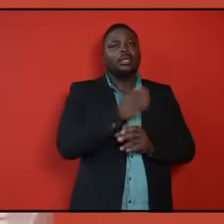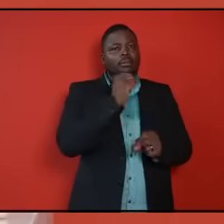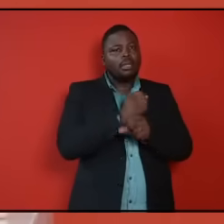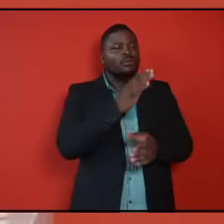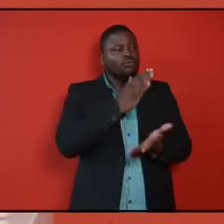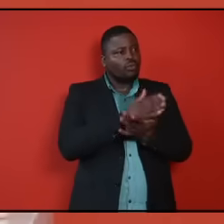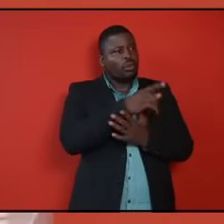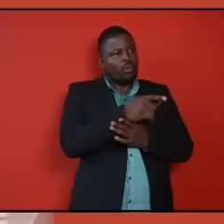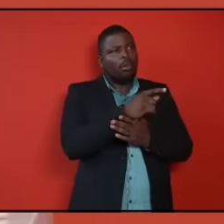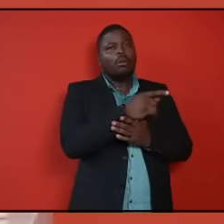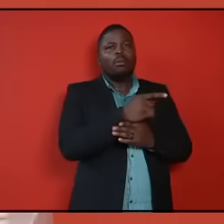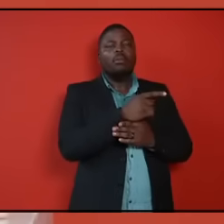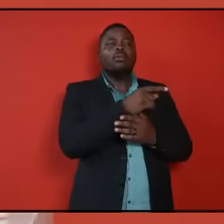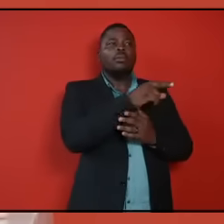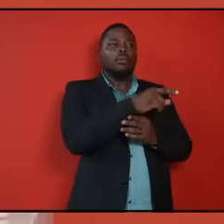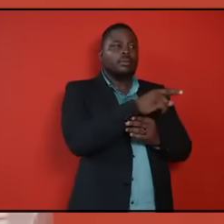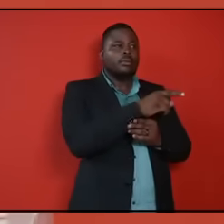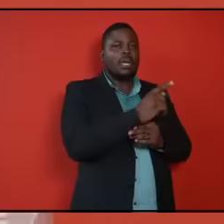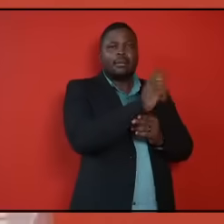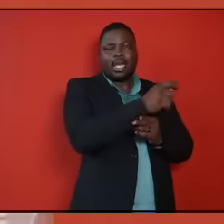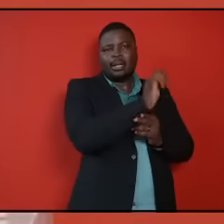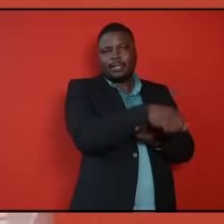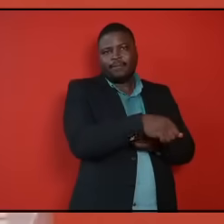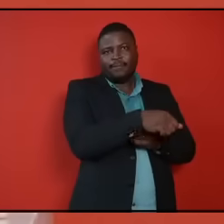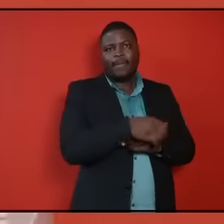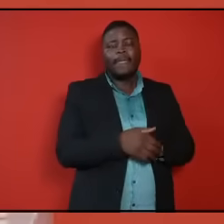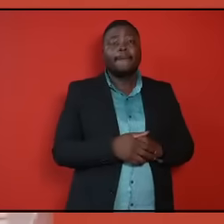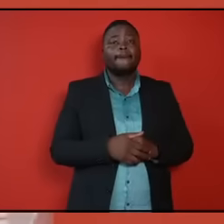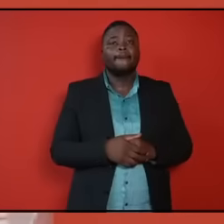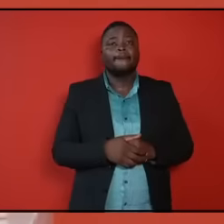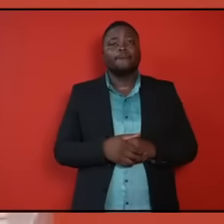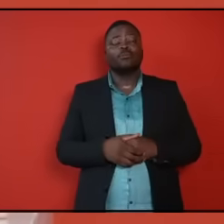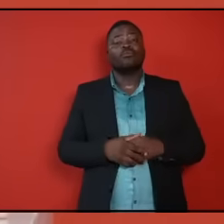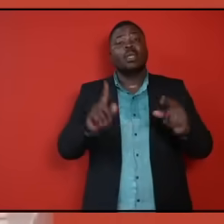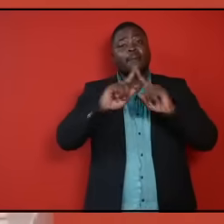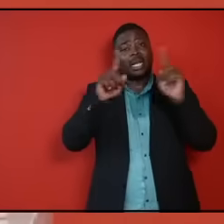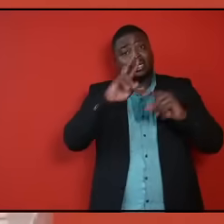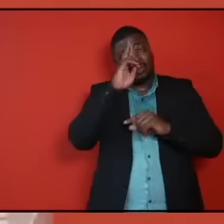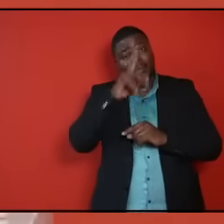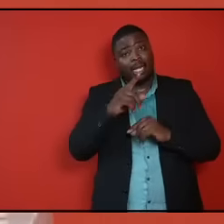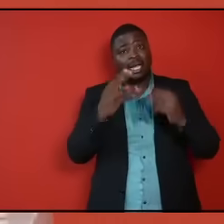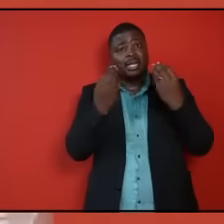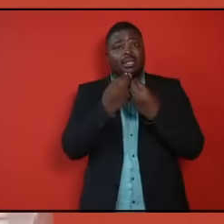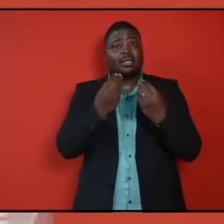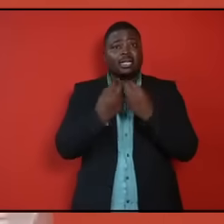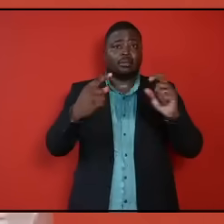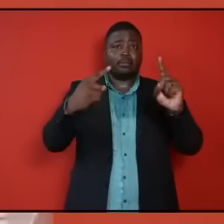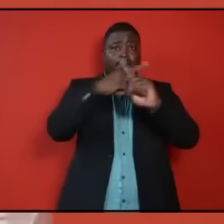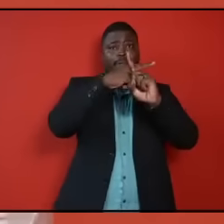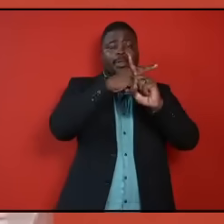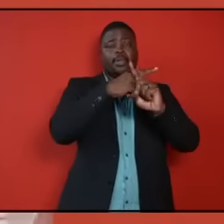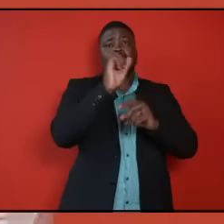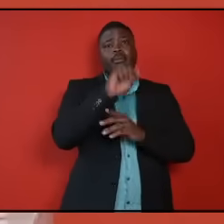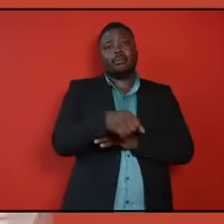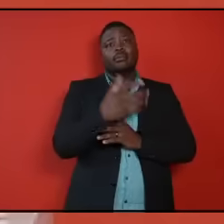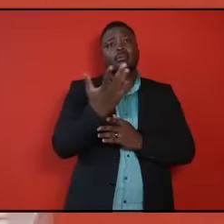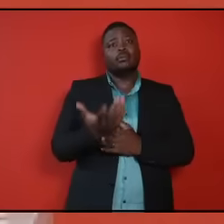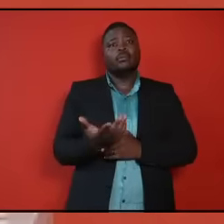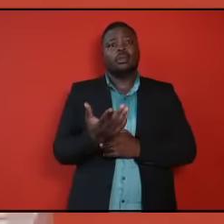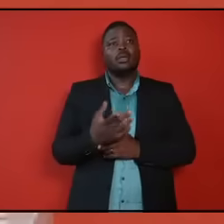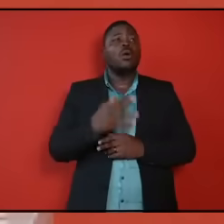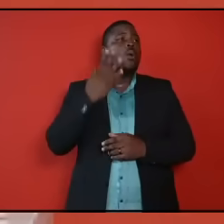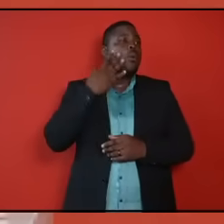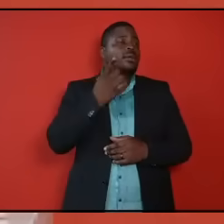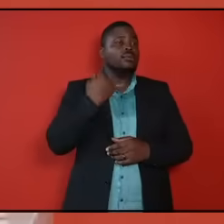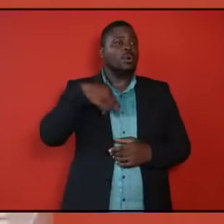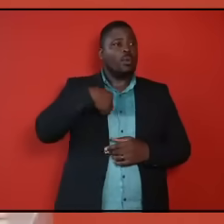for. The contradictions in this life are too much, such that when we stand up against them, you say we are